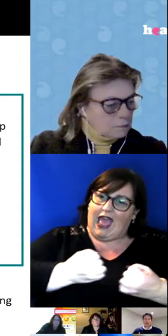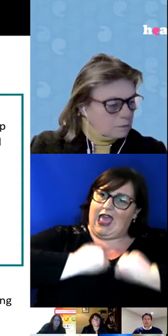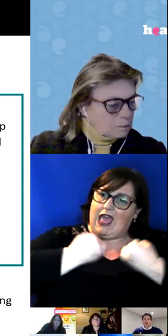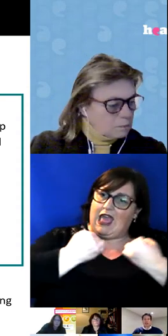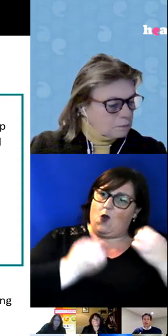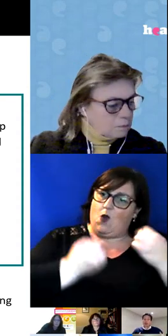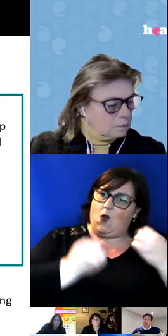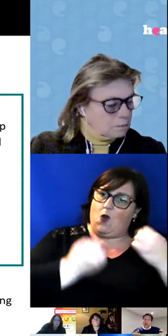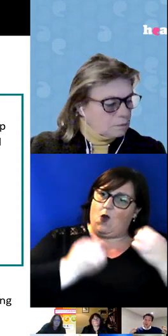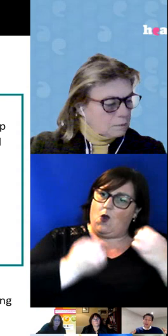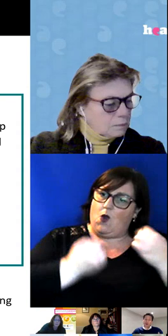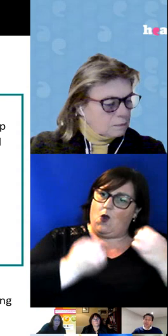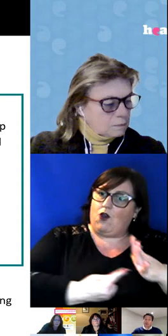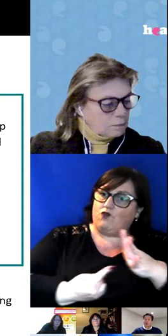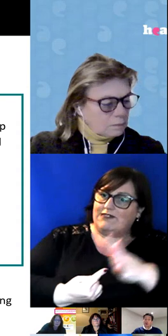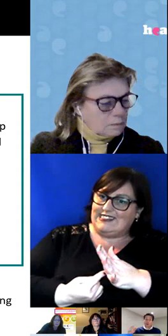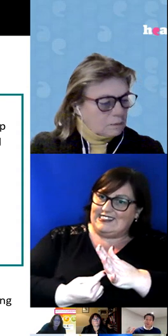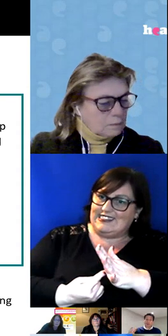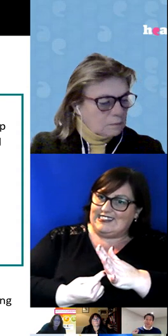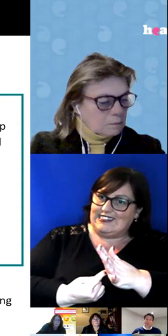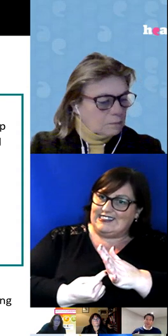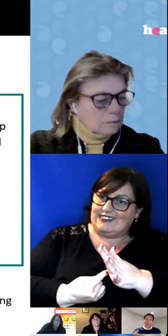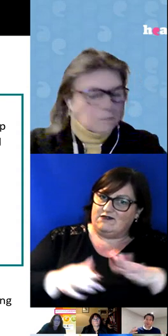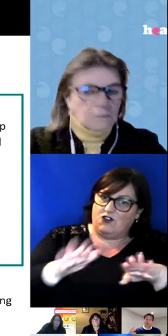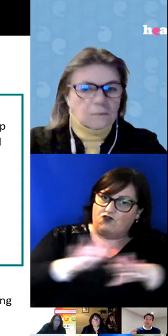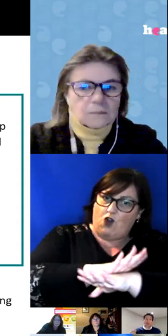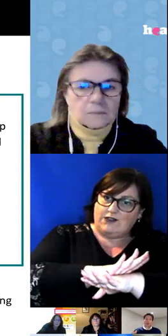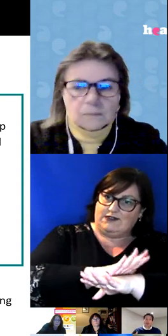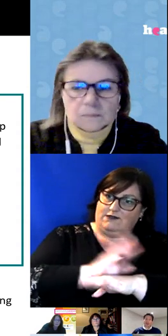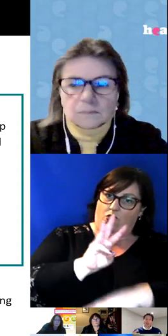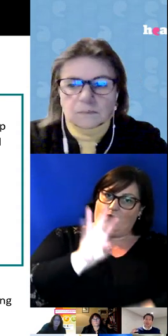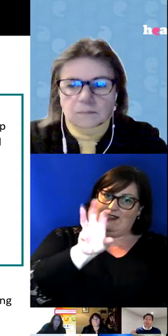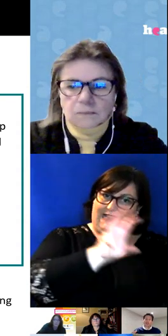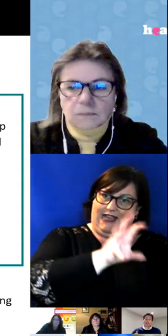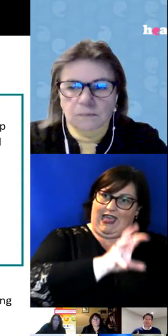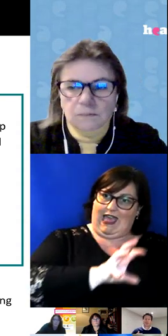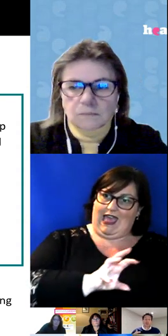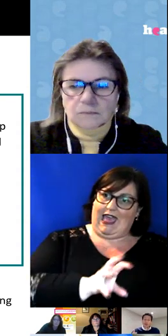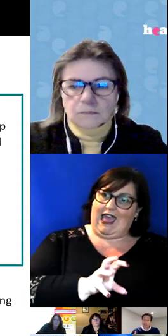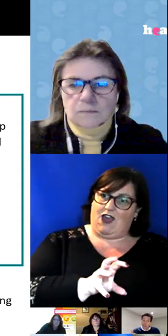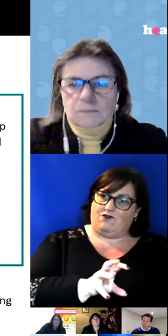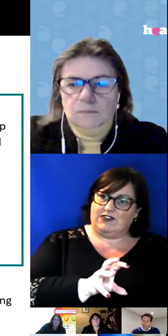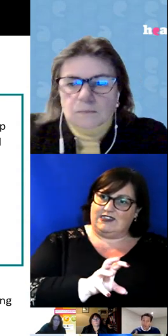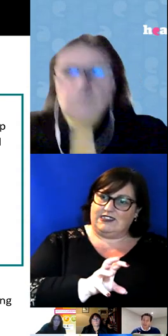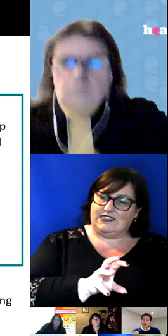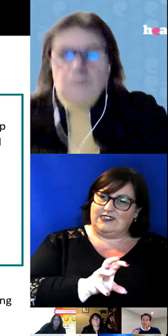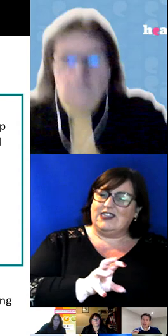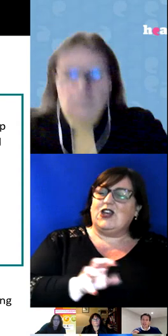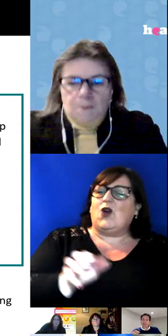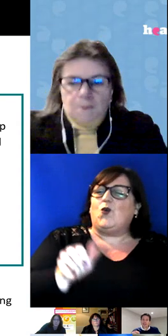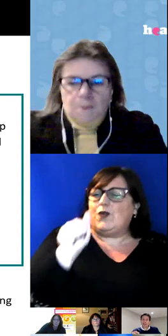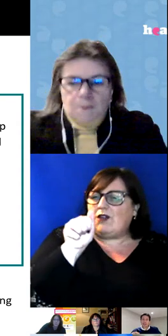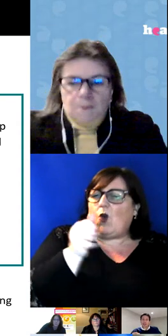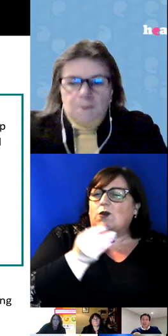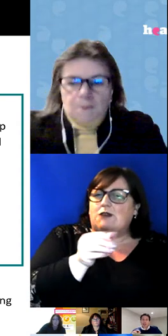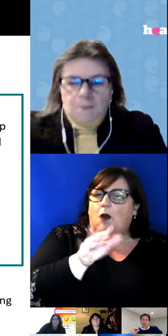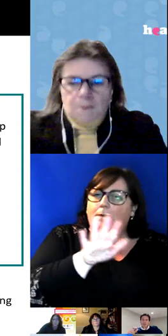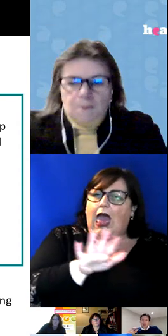think are priorities across all of those areas. But we recognize that there are needs to do things differently in different